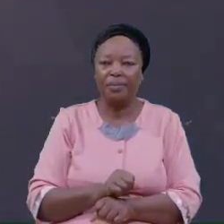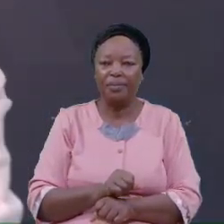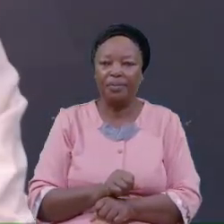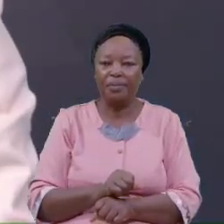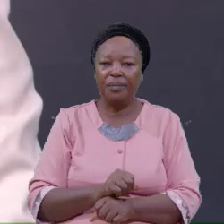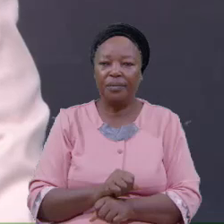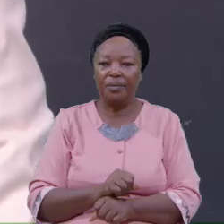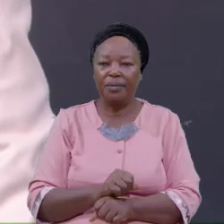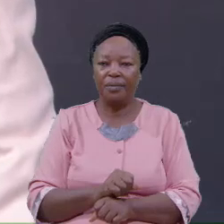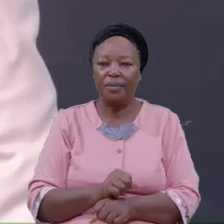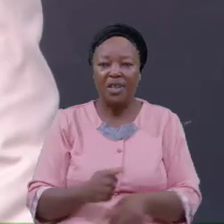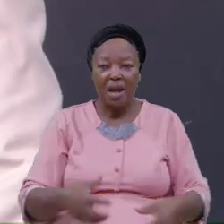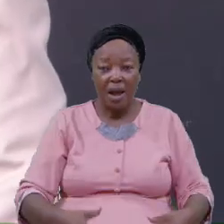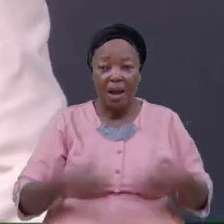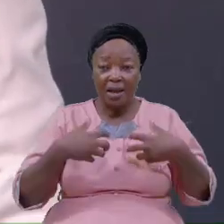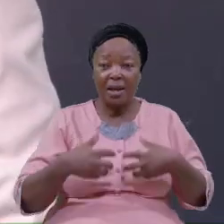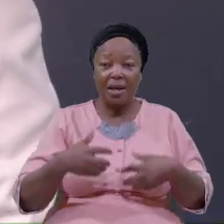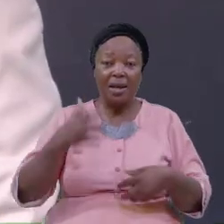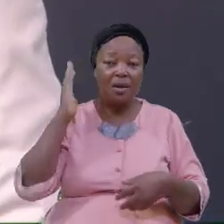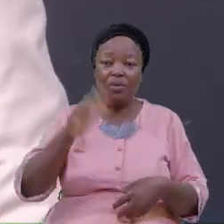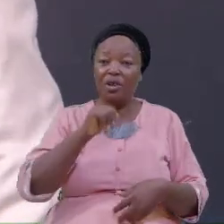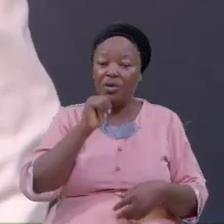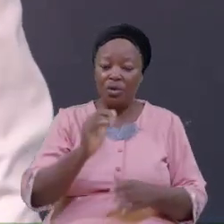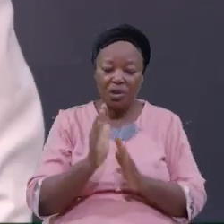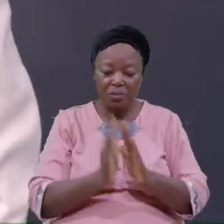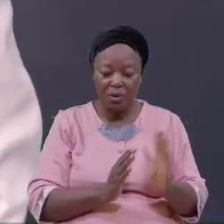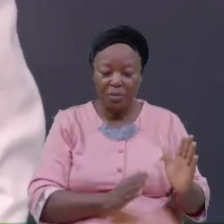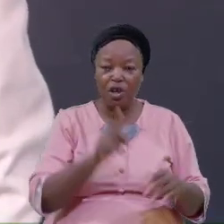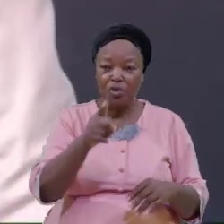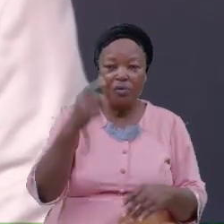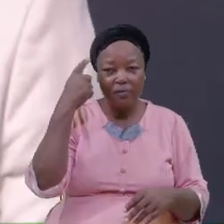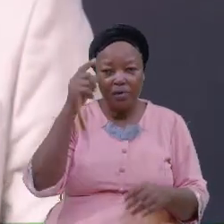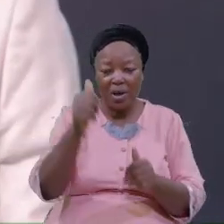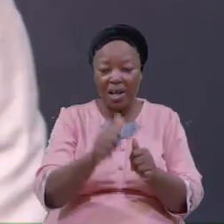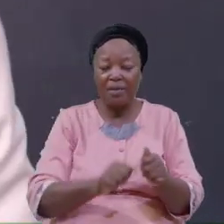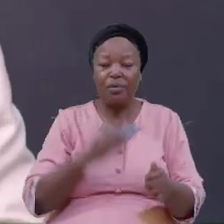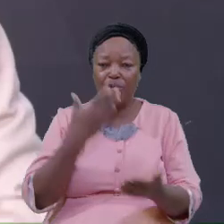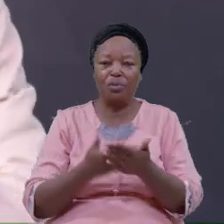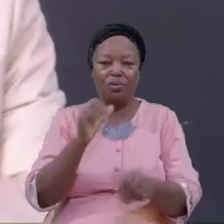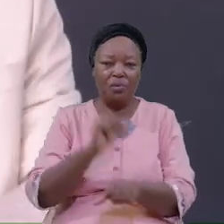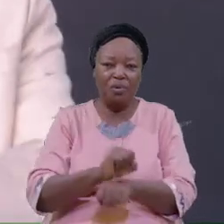Anger will not prepare you for every good work.